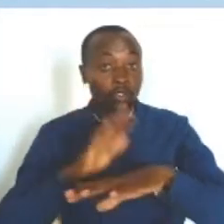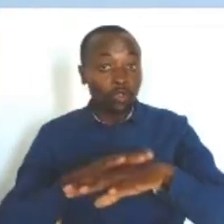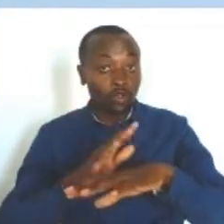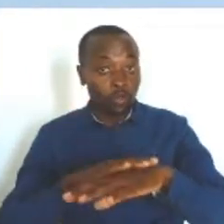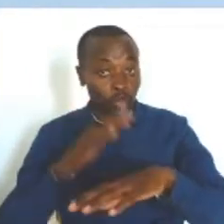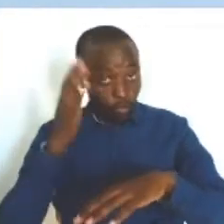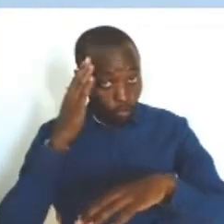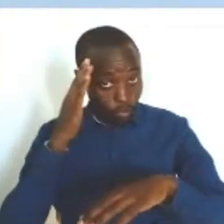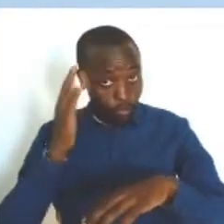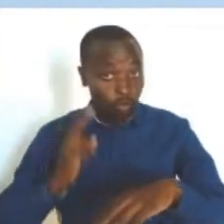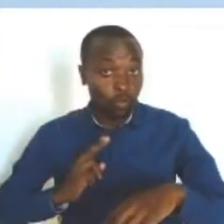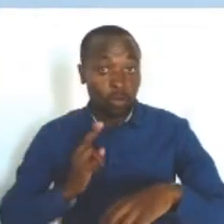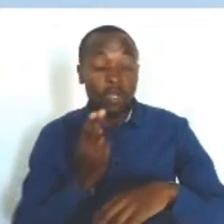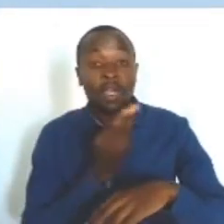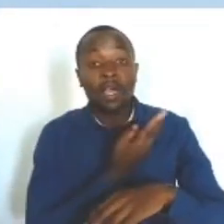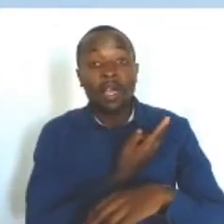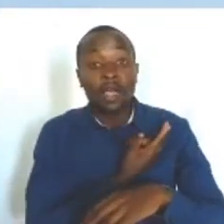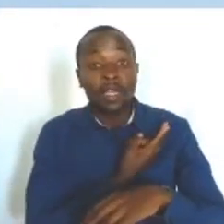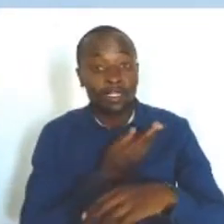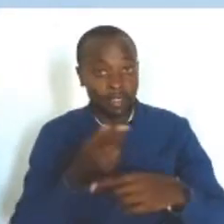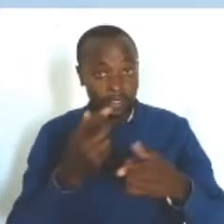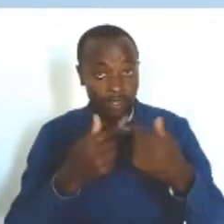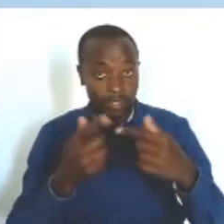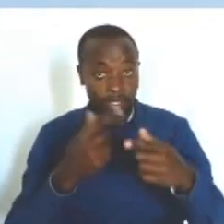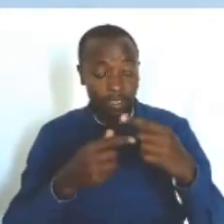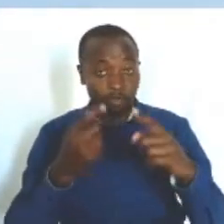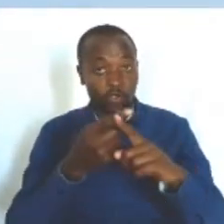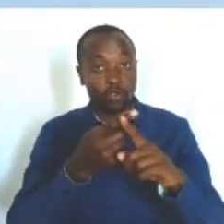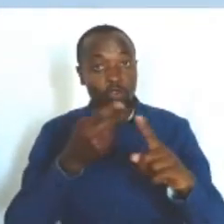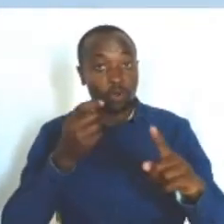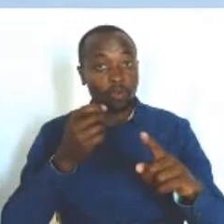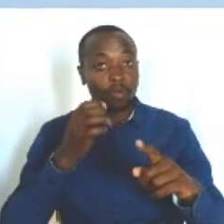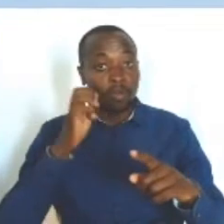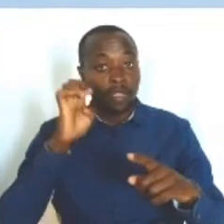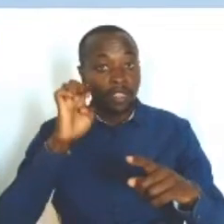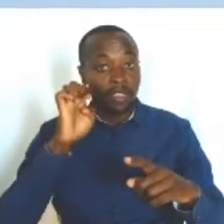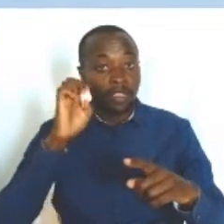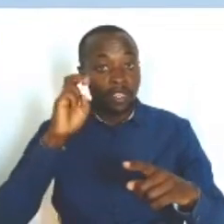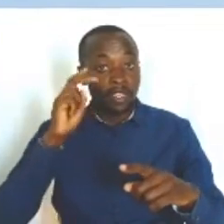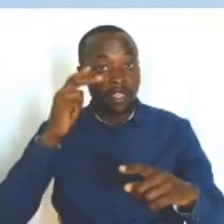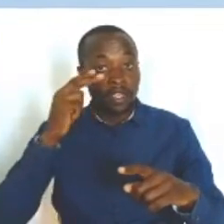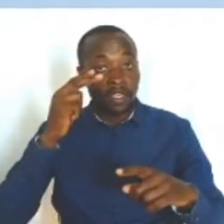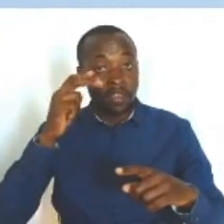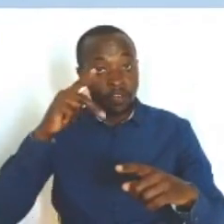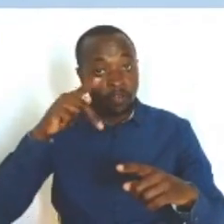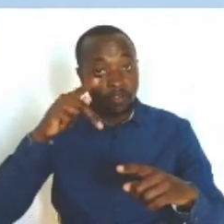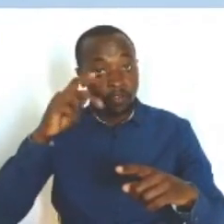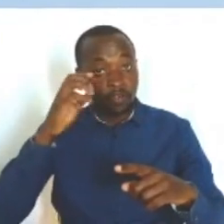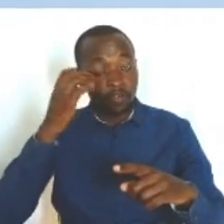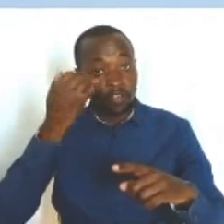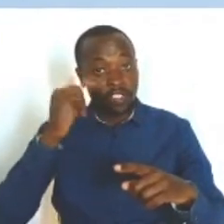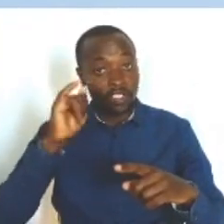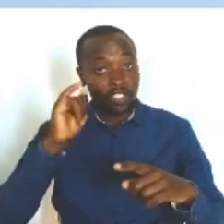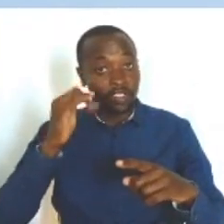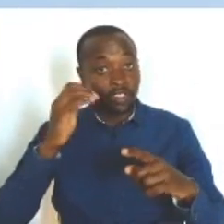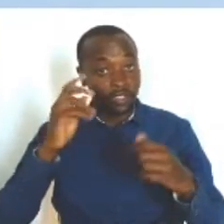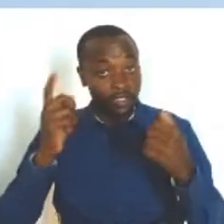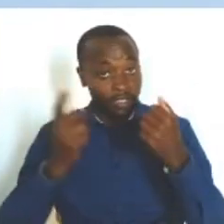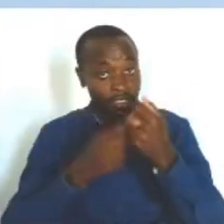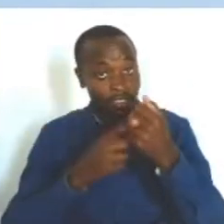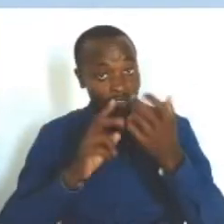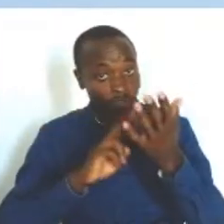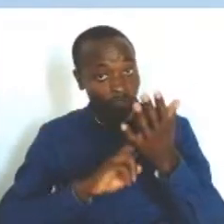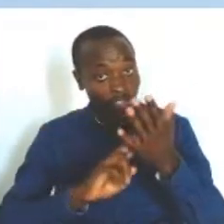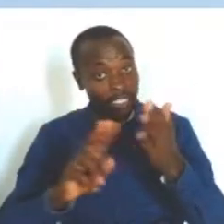us, and it comes from Ephesians 6, from verse 10, and it says,